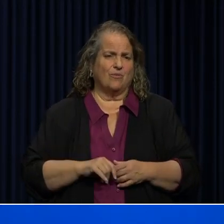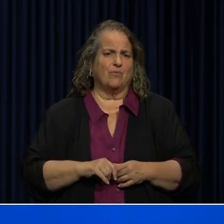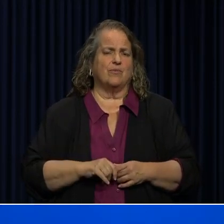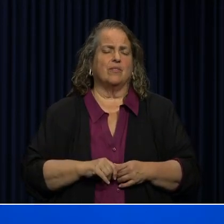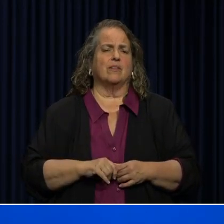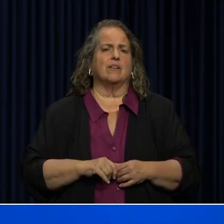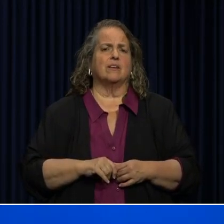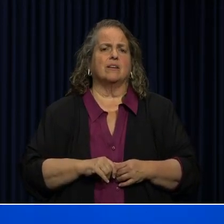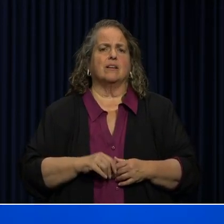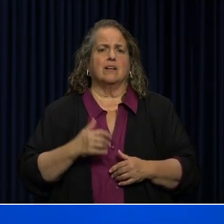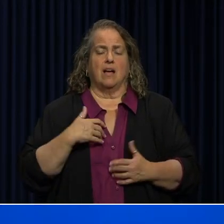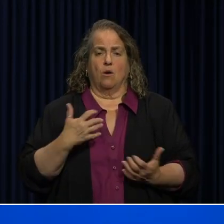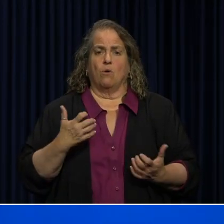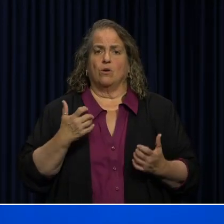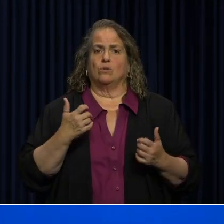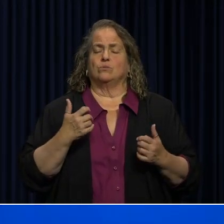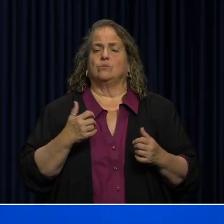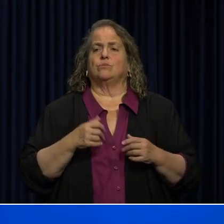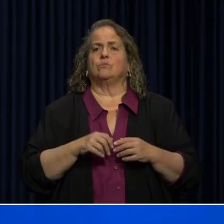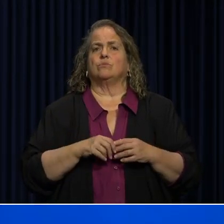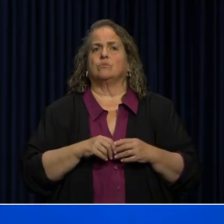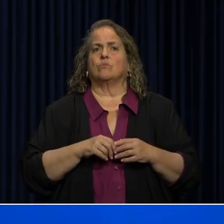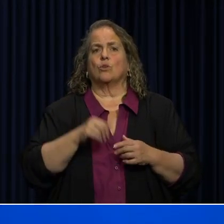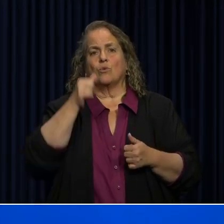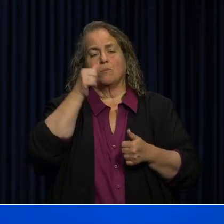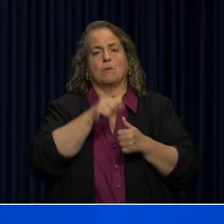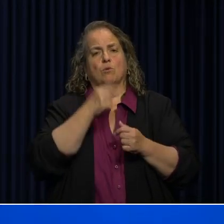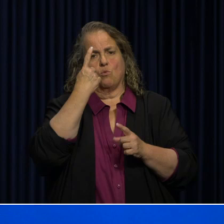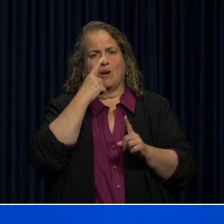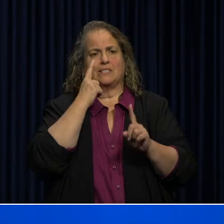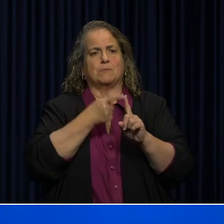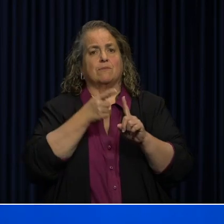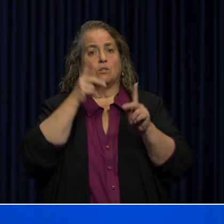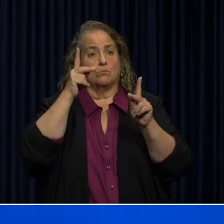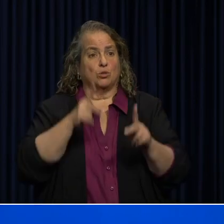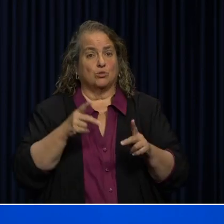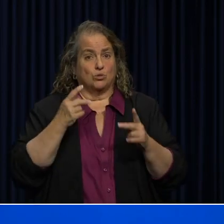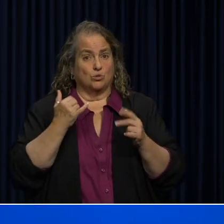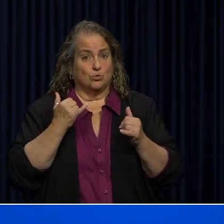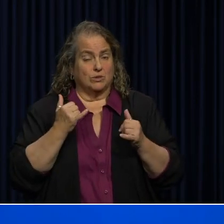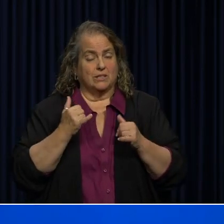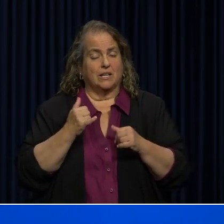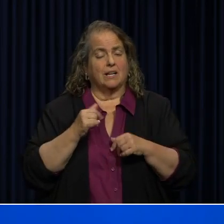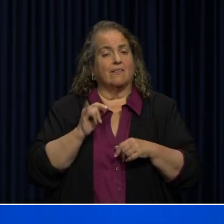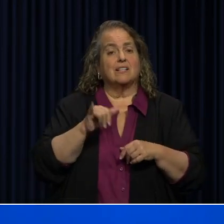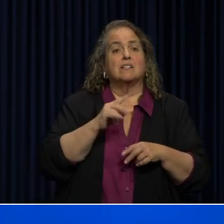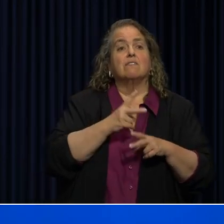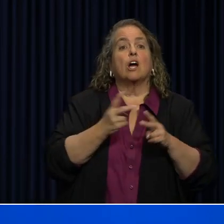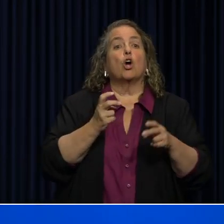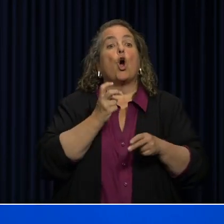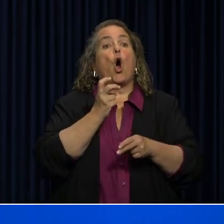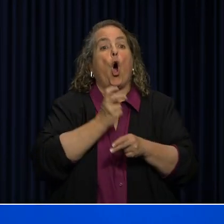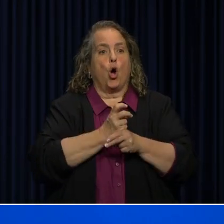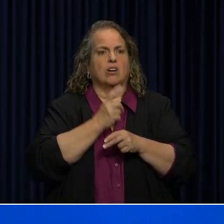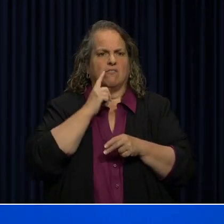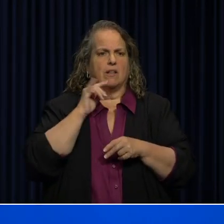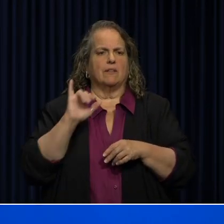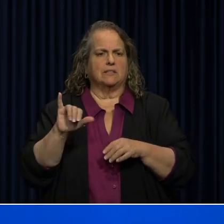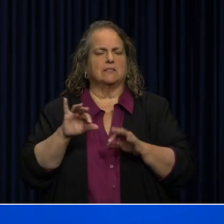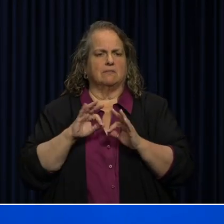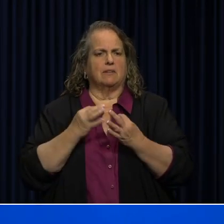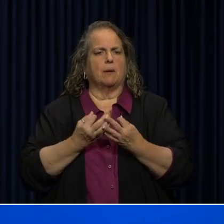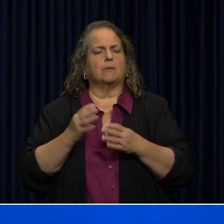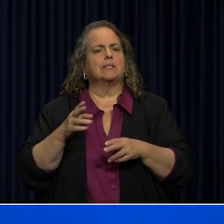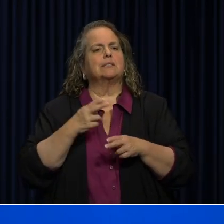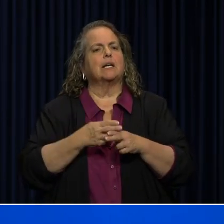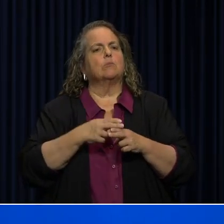I want to remember a specific individual today, and this is really hard for this family. His